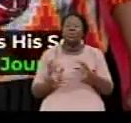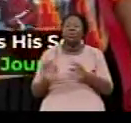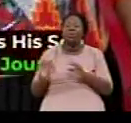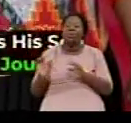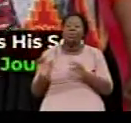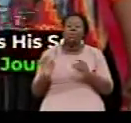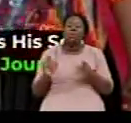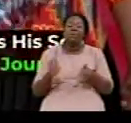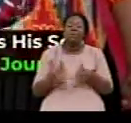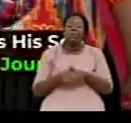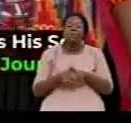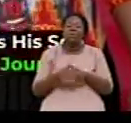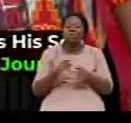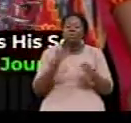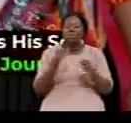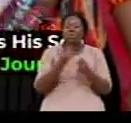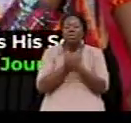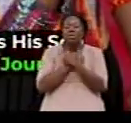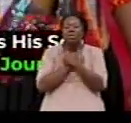done. So